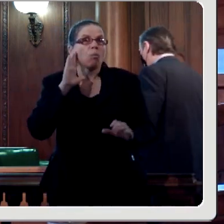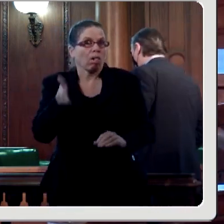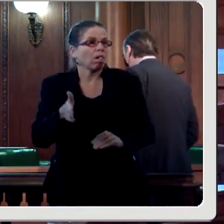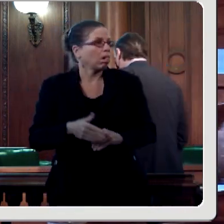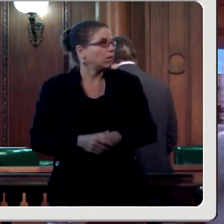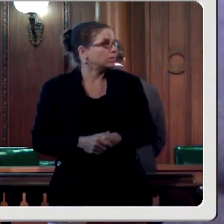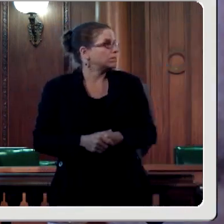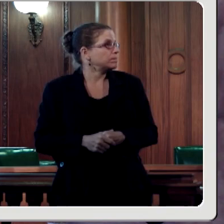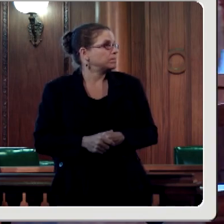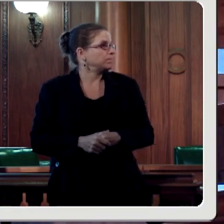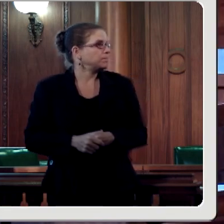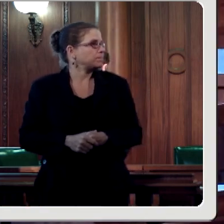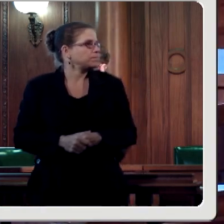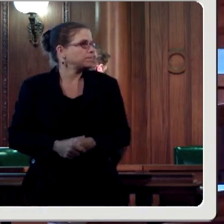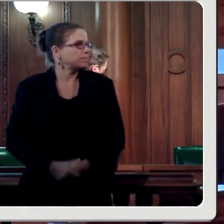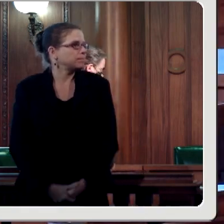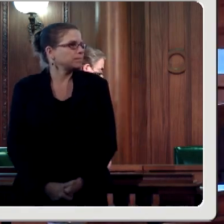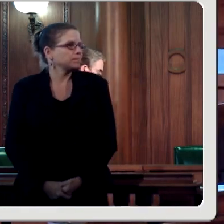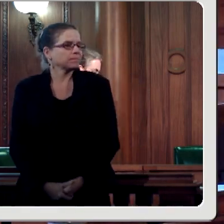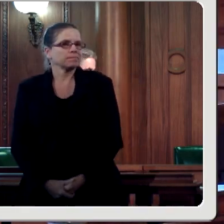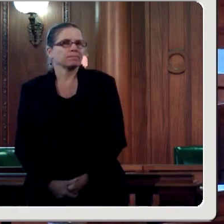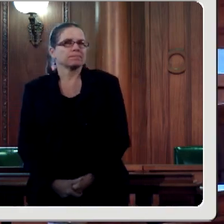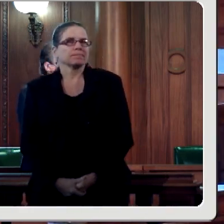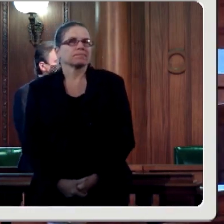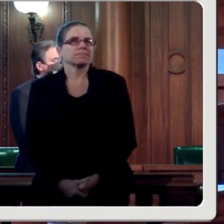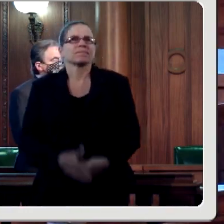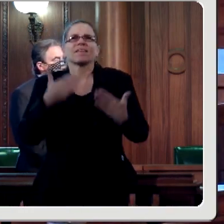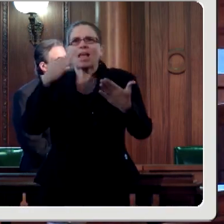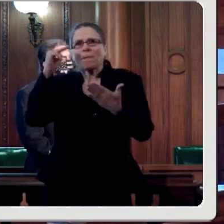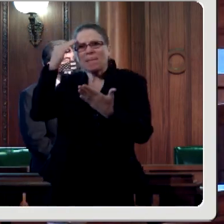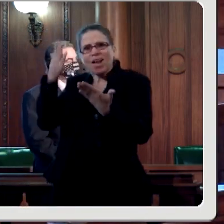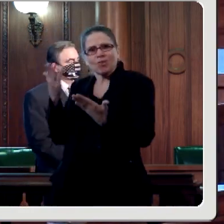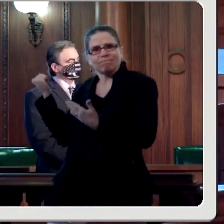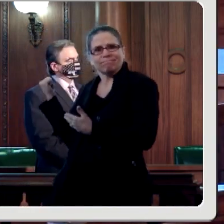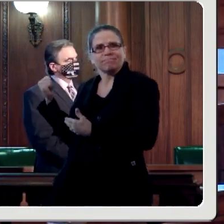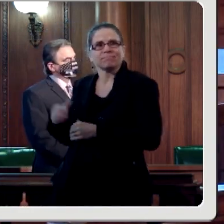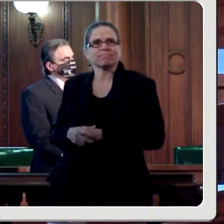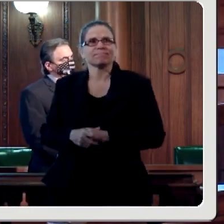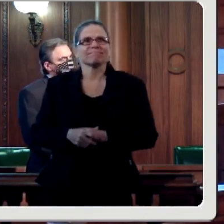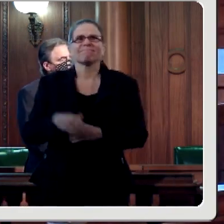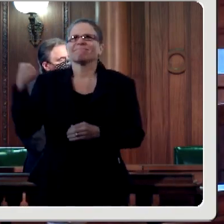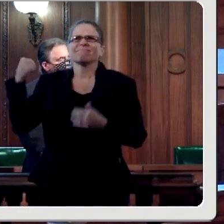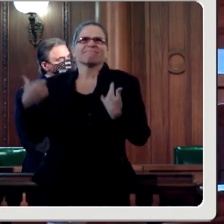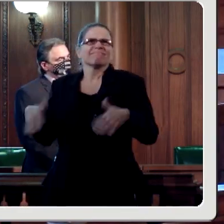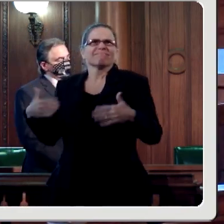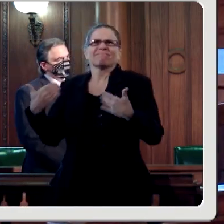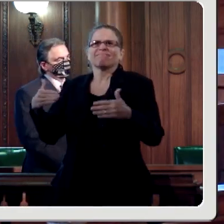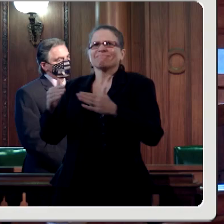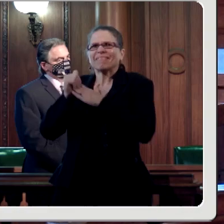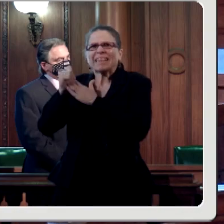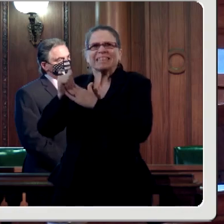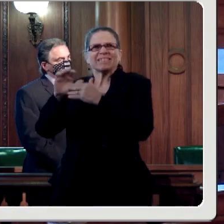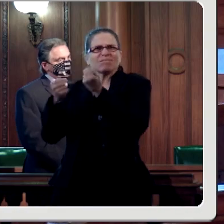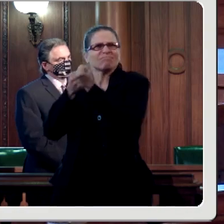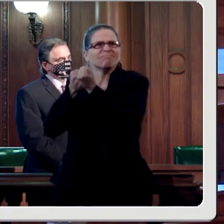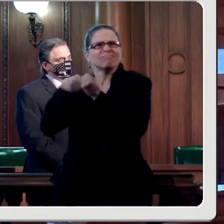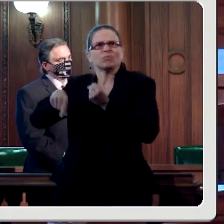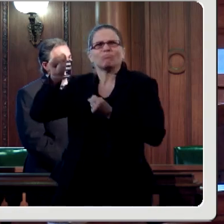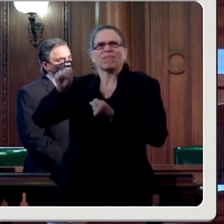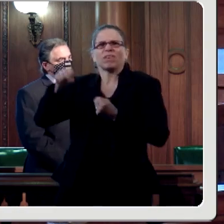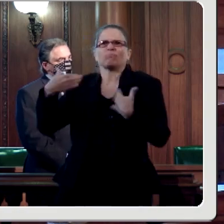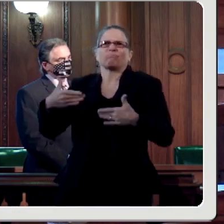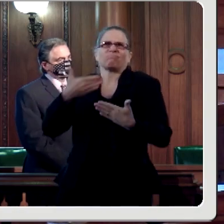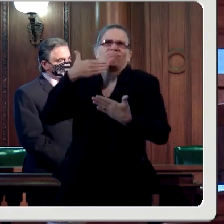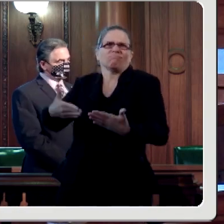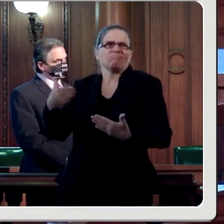Harris. Thank you, Mayor, and thank you as always for your leadership. I want to start by thanking Kevin